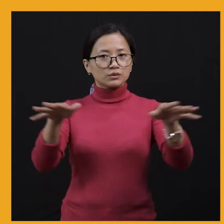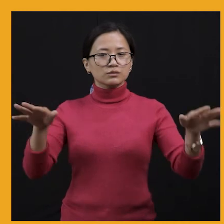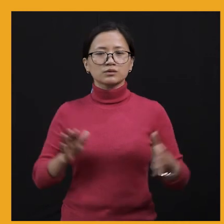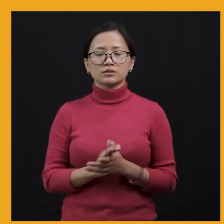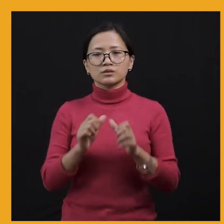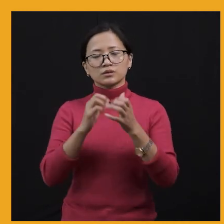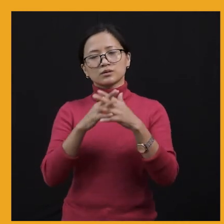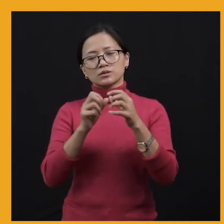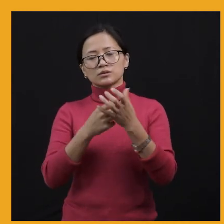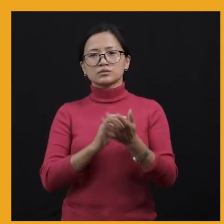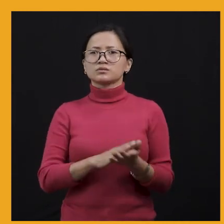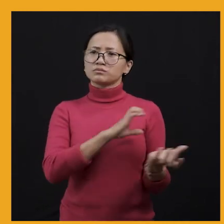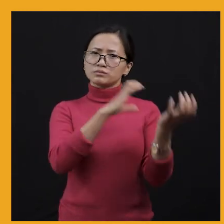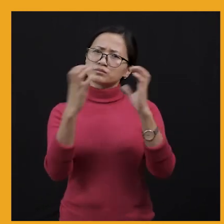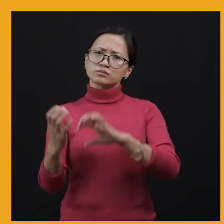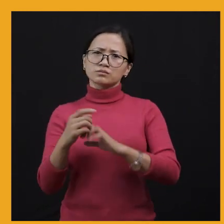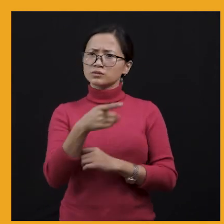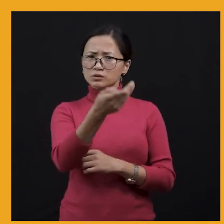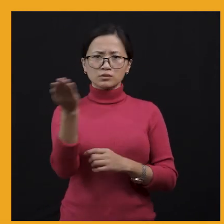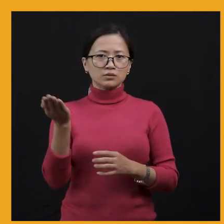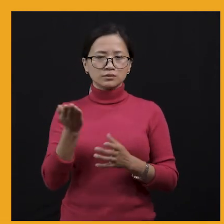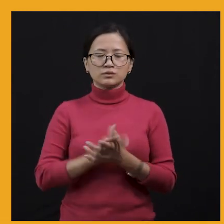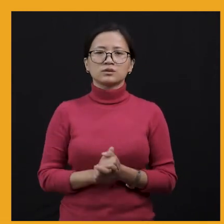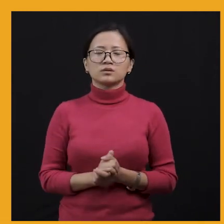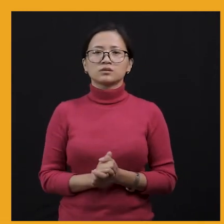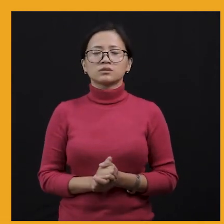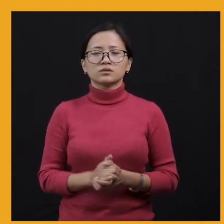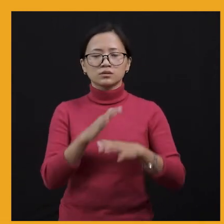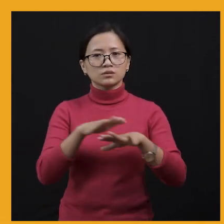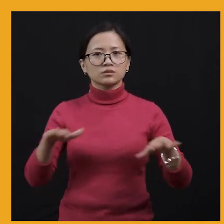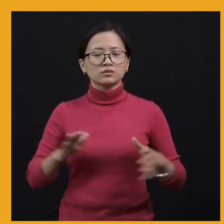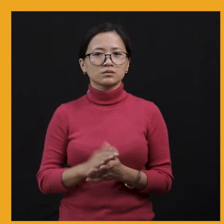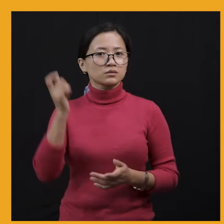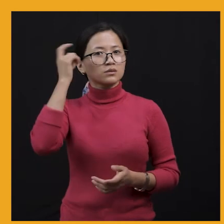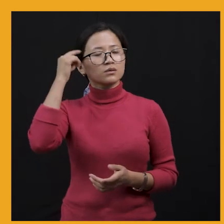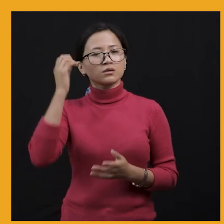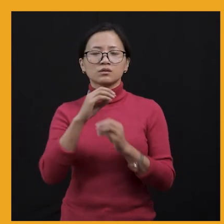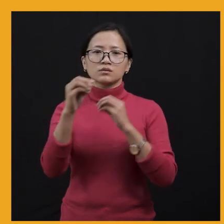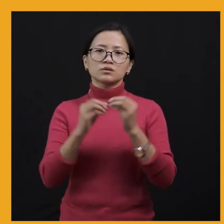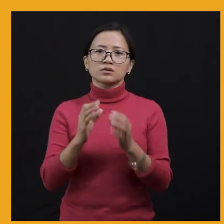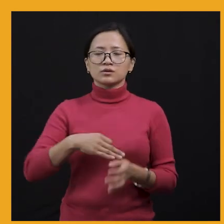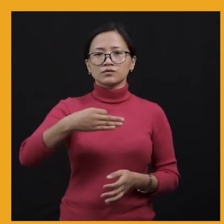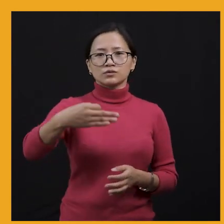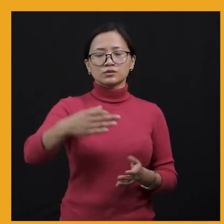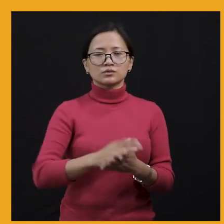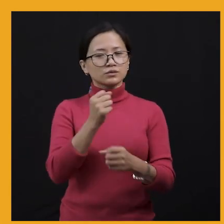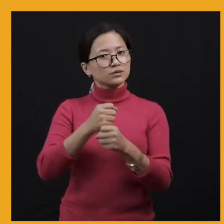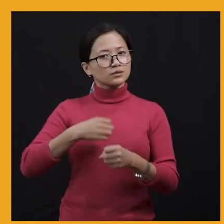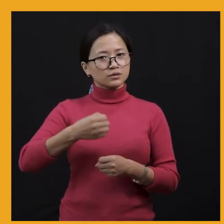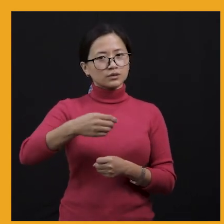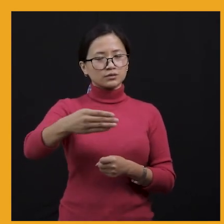awareness. You can be the change, right? Now students, we have to think about our future